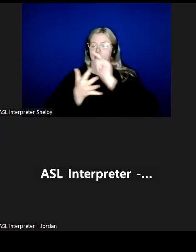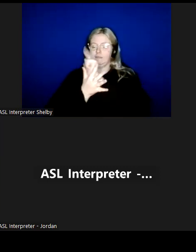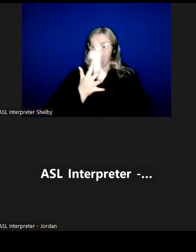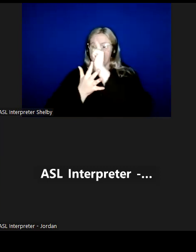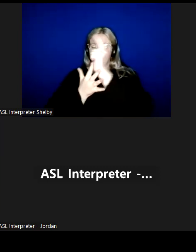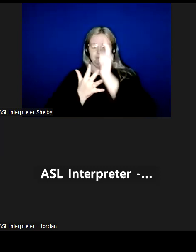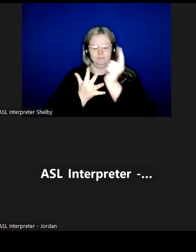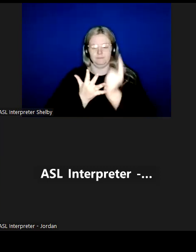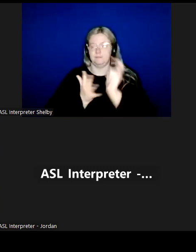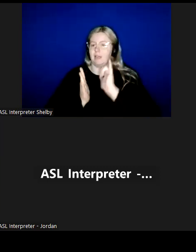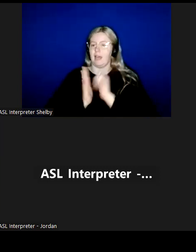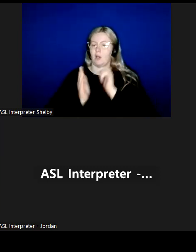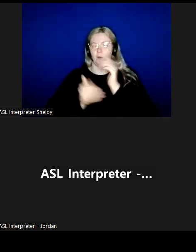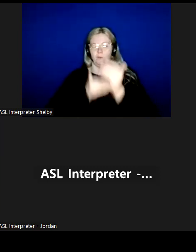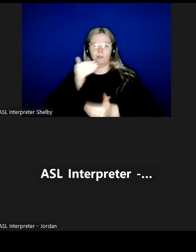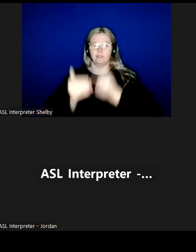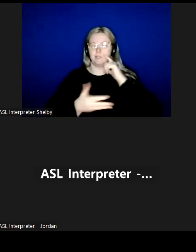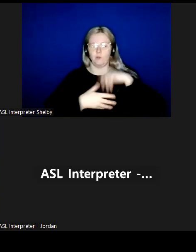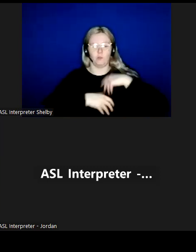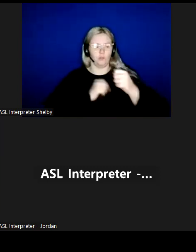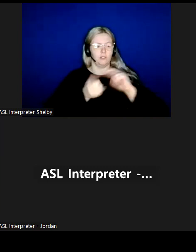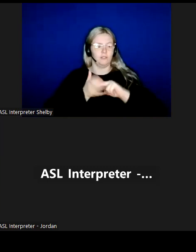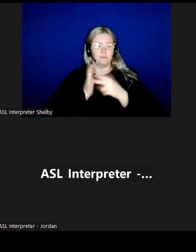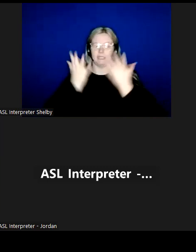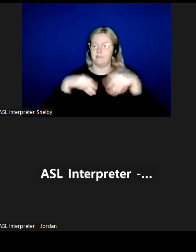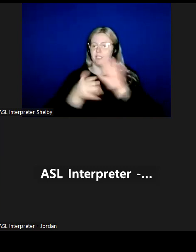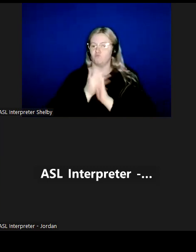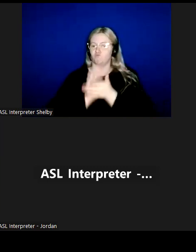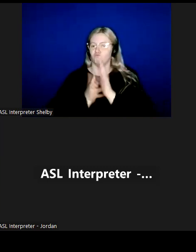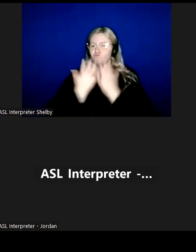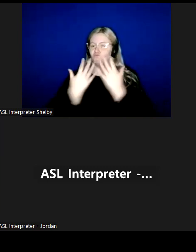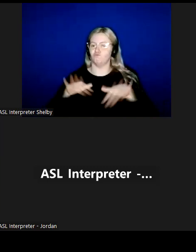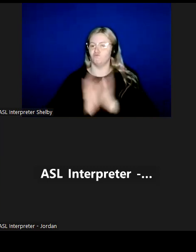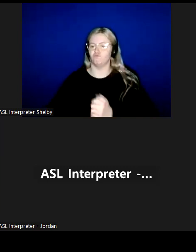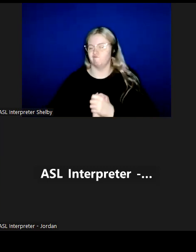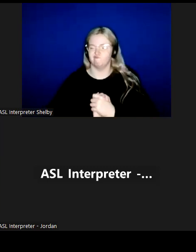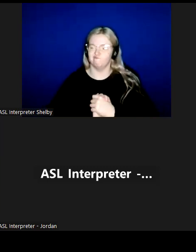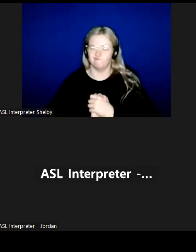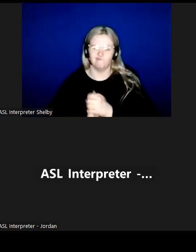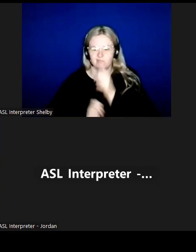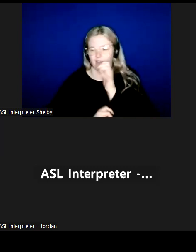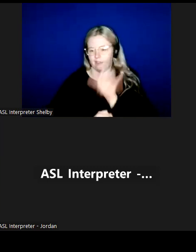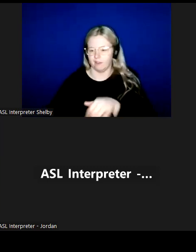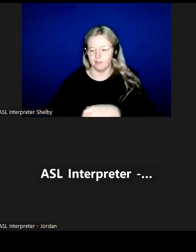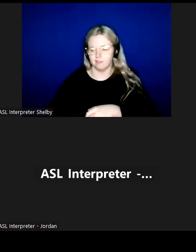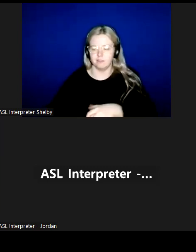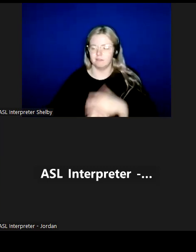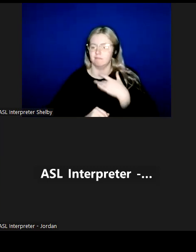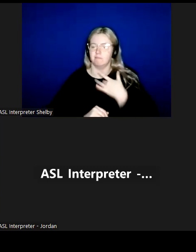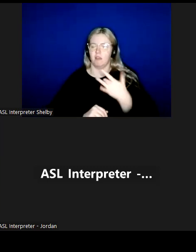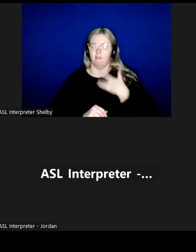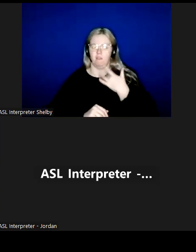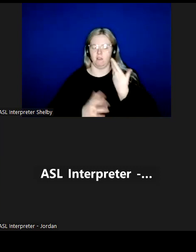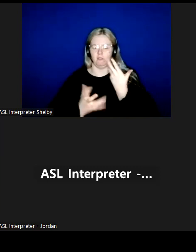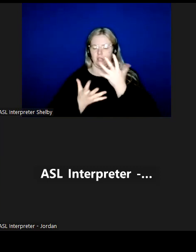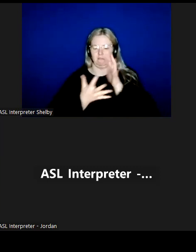you complete these 3 steps and you're done grieving. That's not how it works. Grief often feels like this tangled